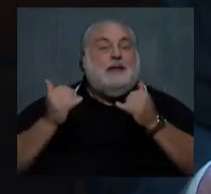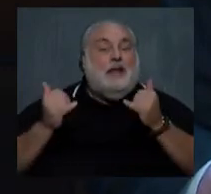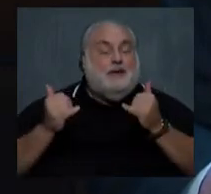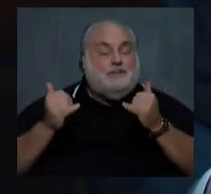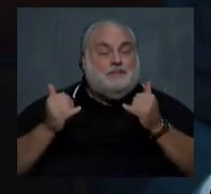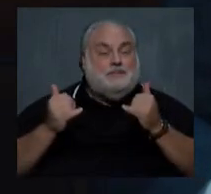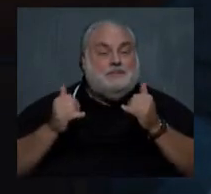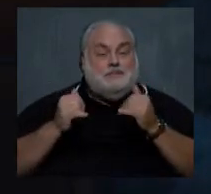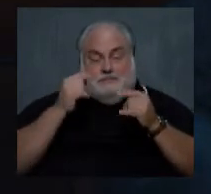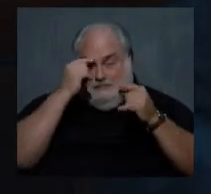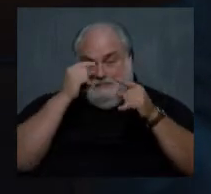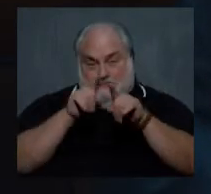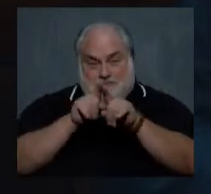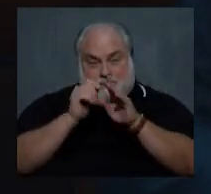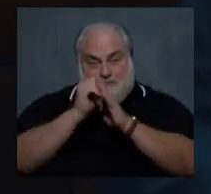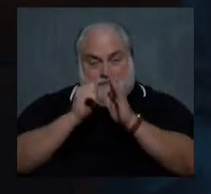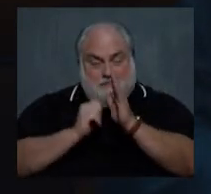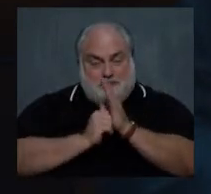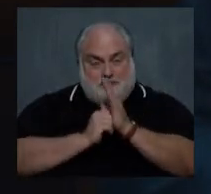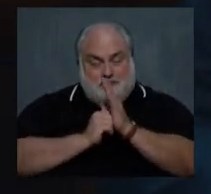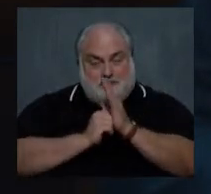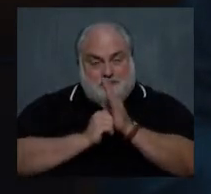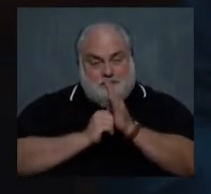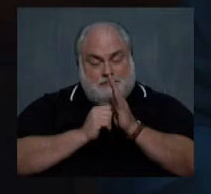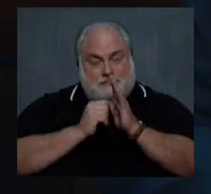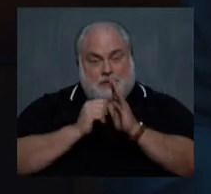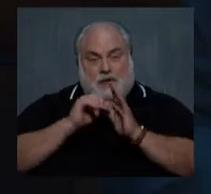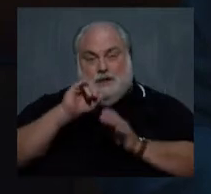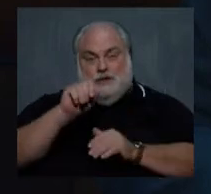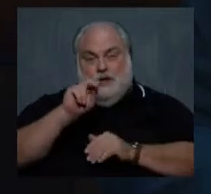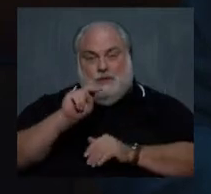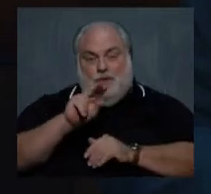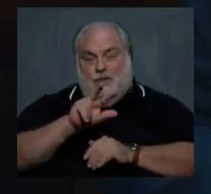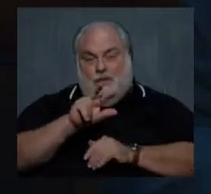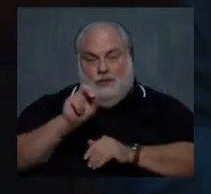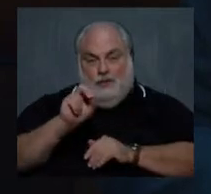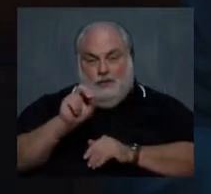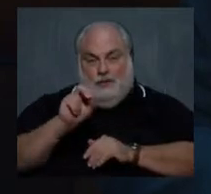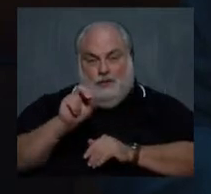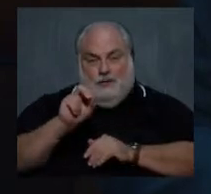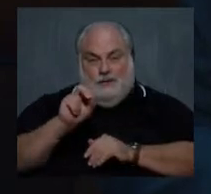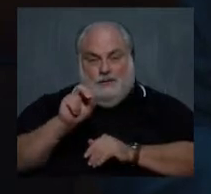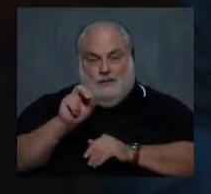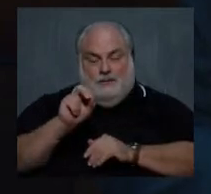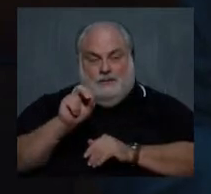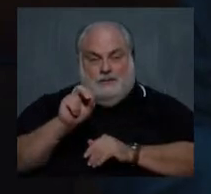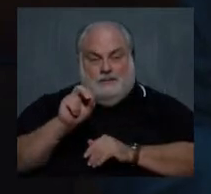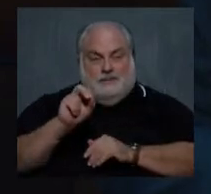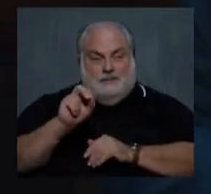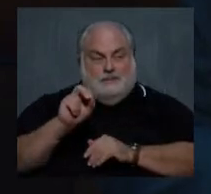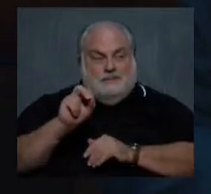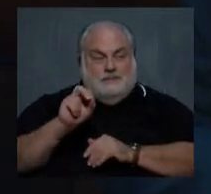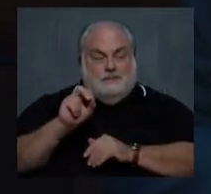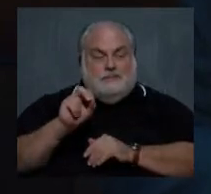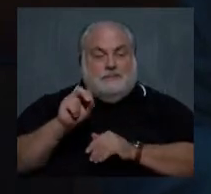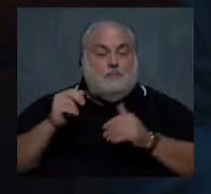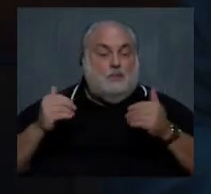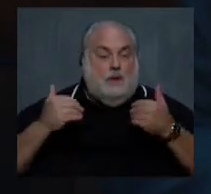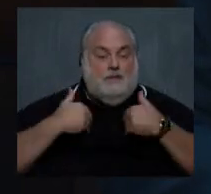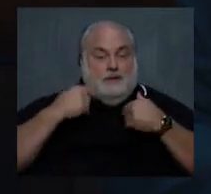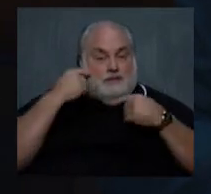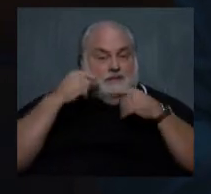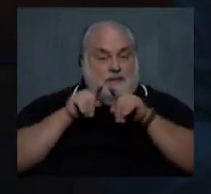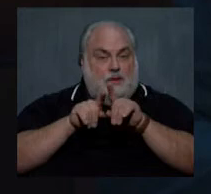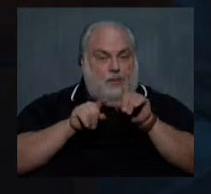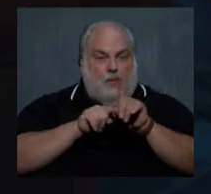you would look at the consent agenda items on your January 30th agenda document, and we've got consent